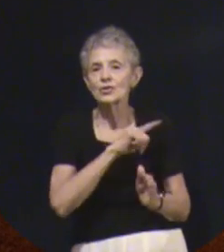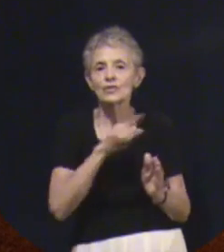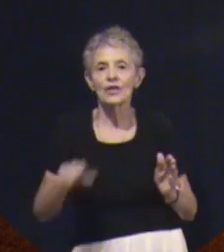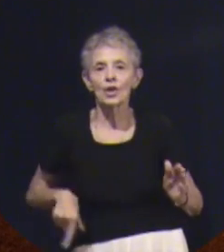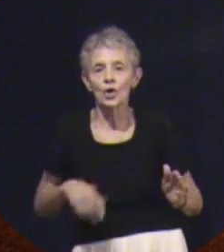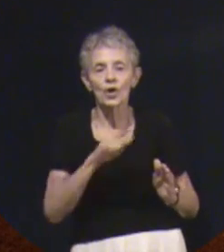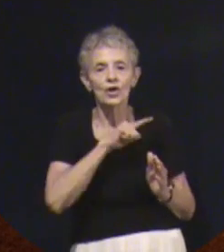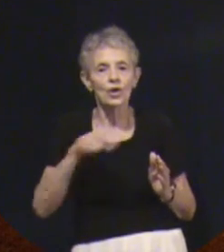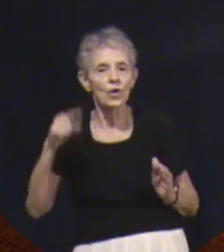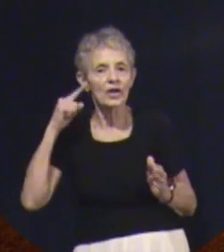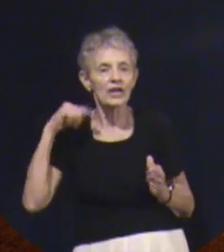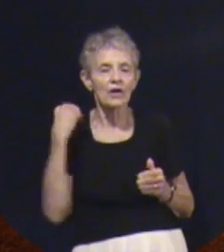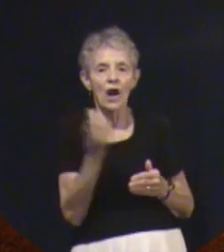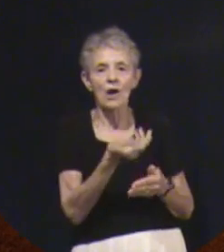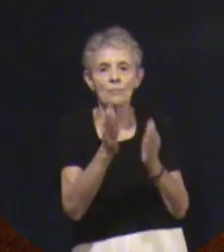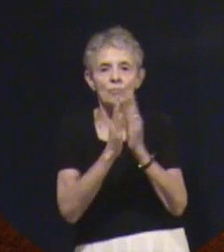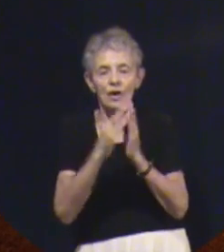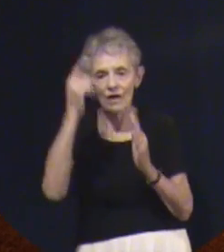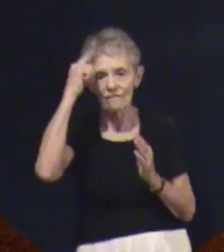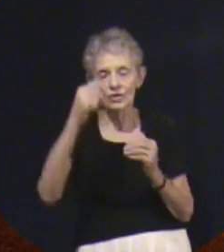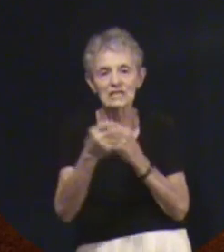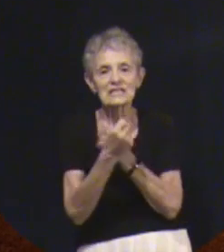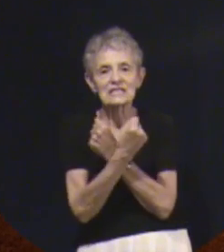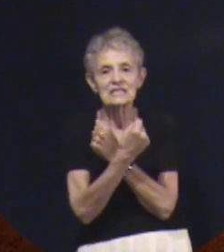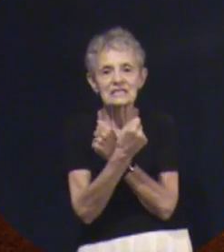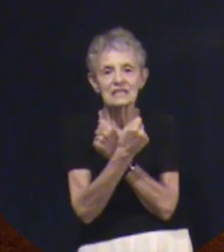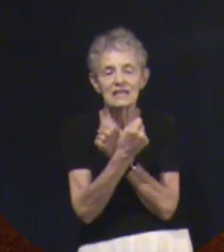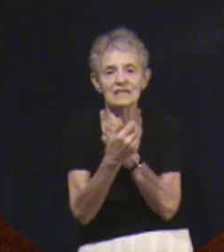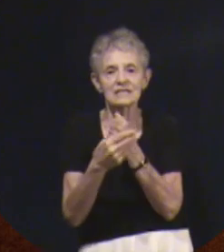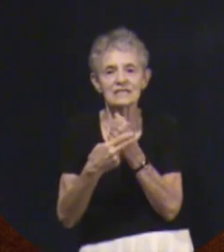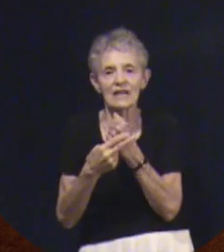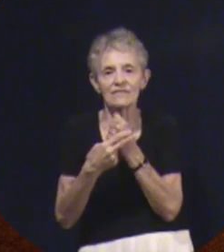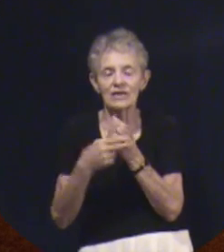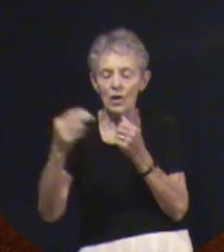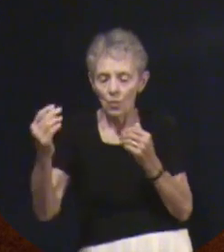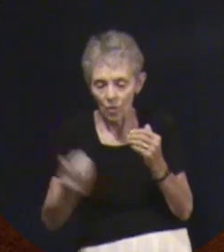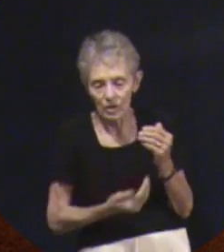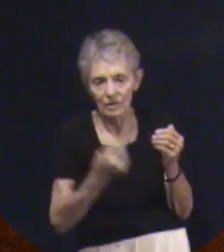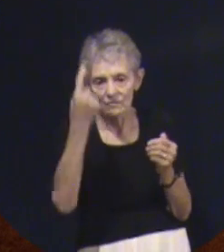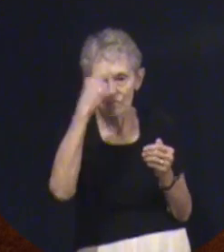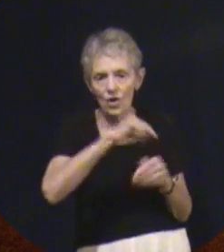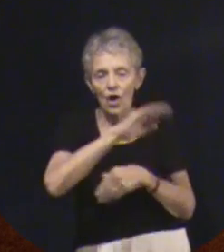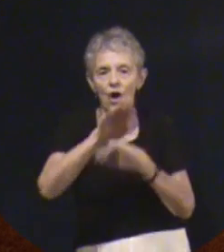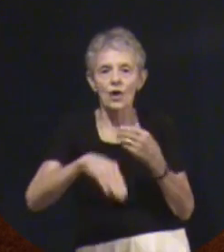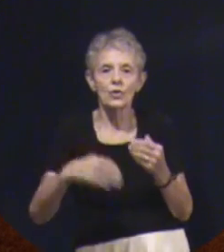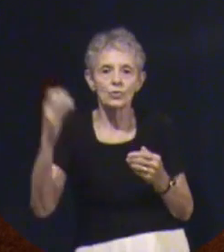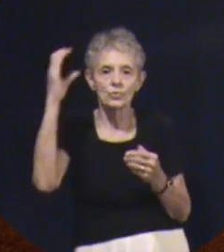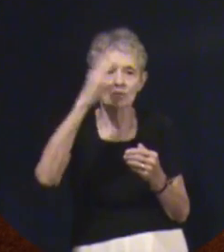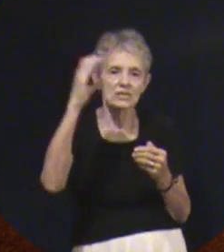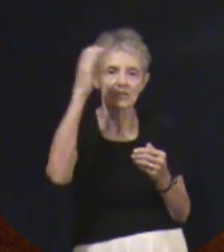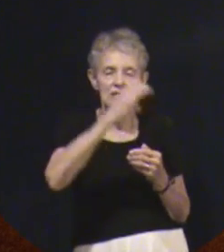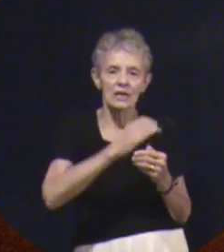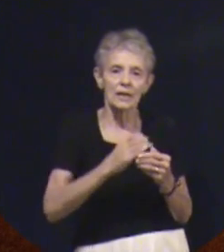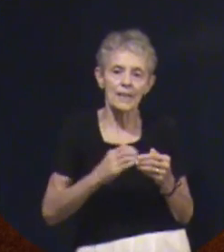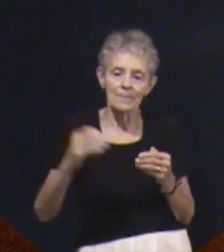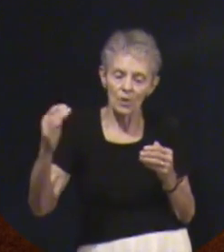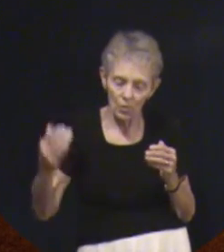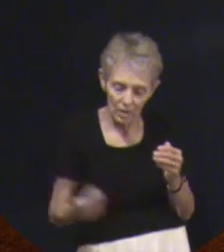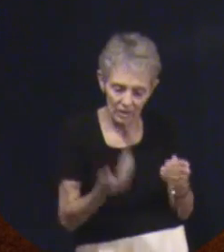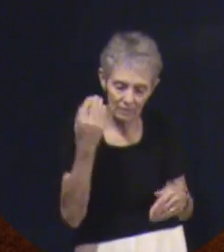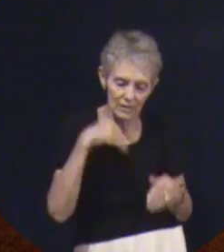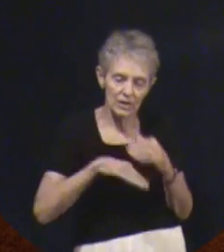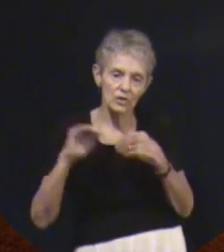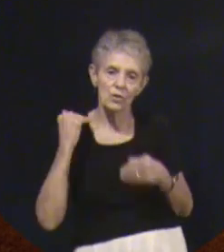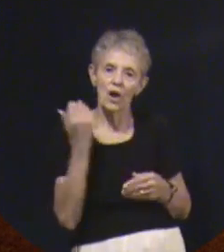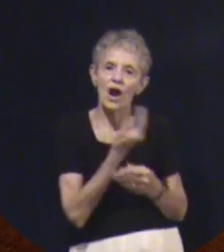Lord, hear our prayer. For safety and welcome for refugees and all those who seek welcome into our